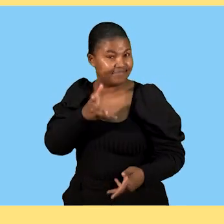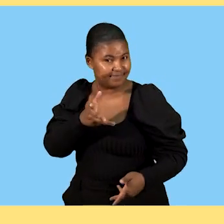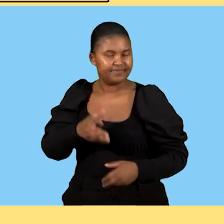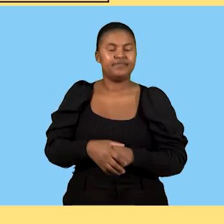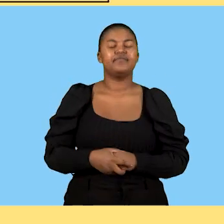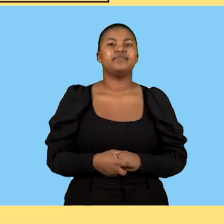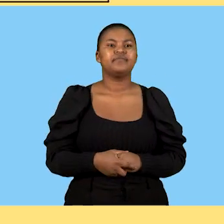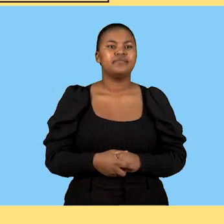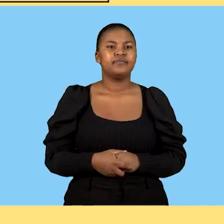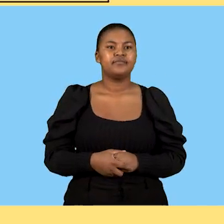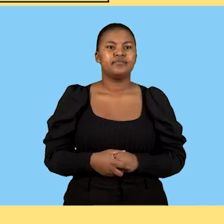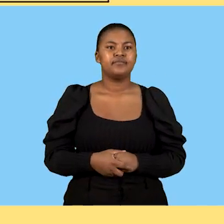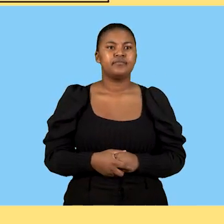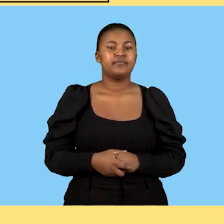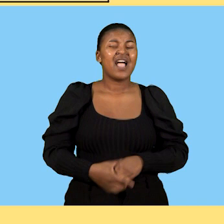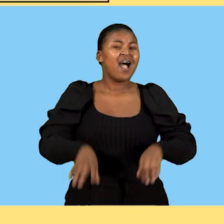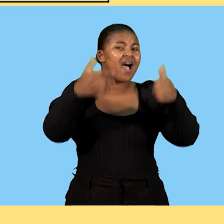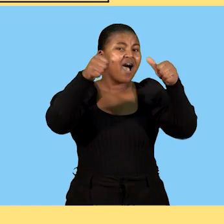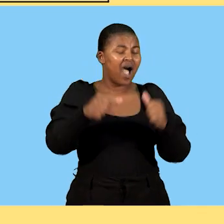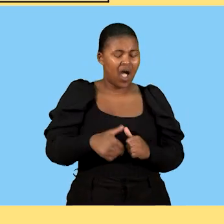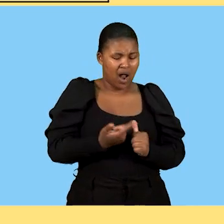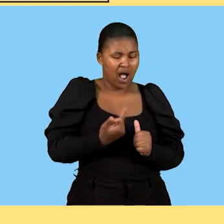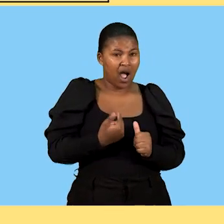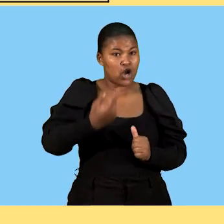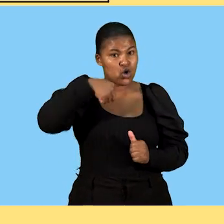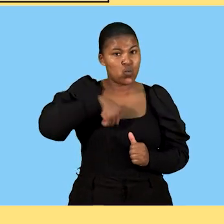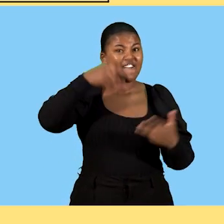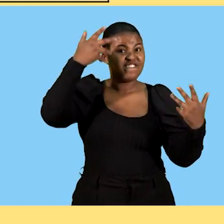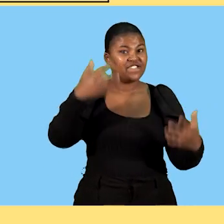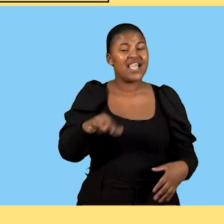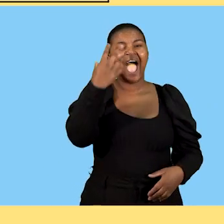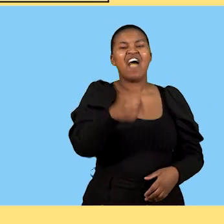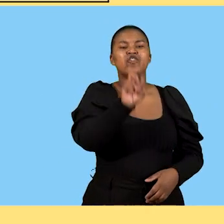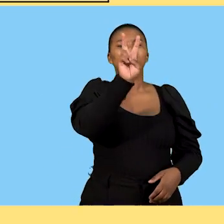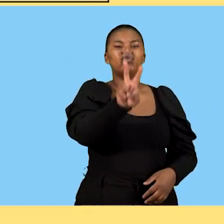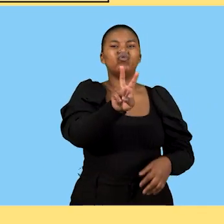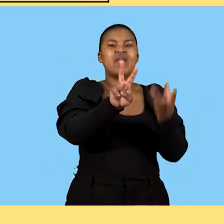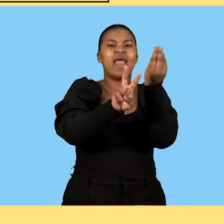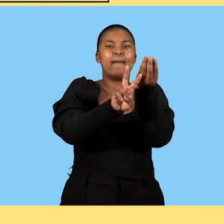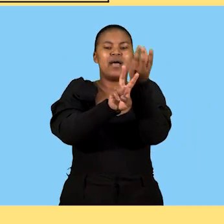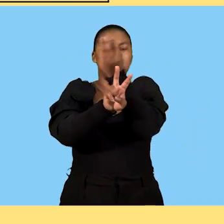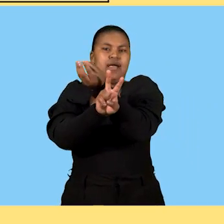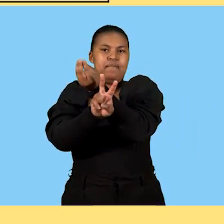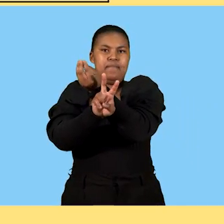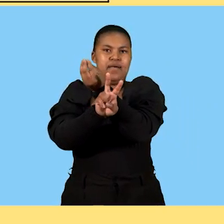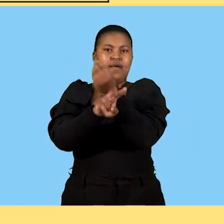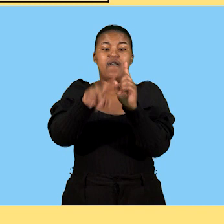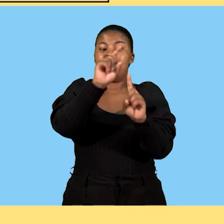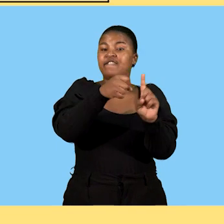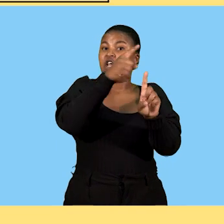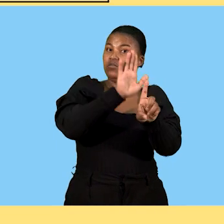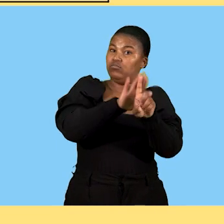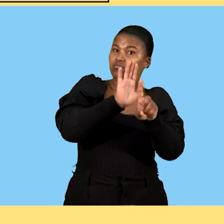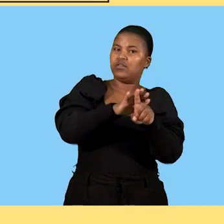Let us see. On the accounting equation, remember we had two amounts. The first one was